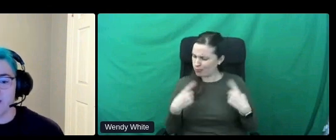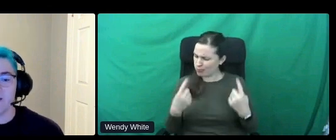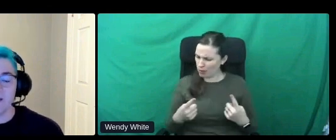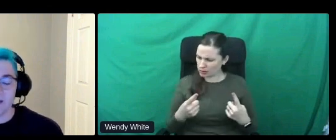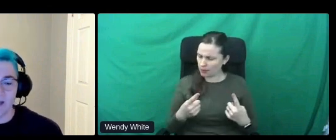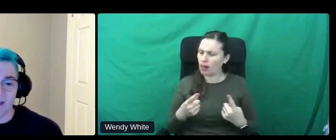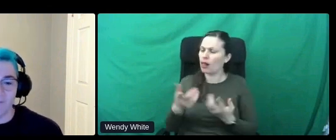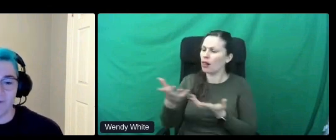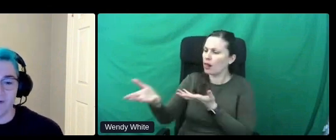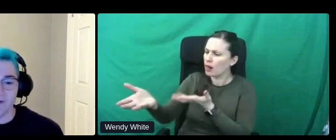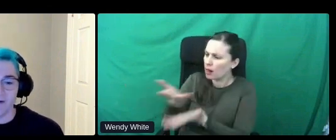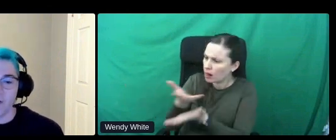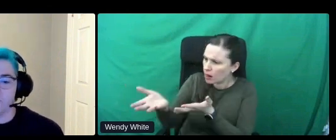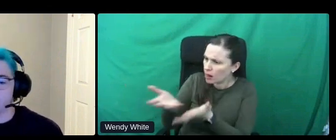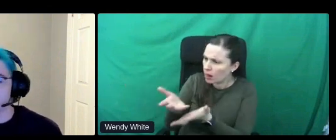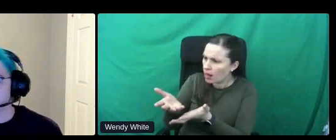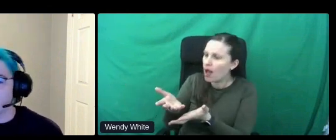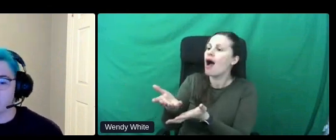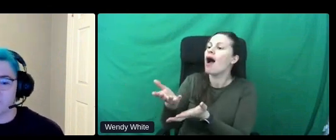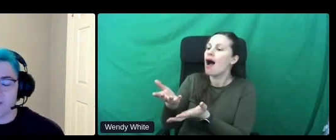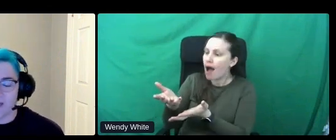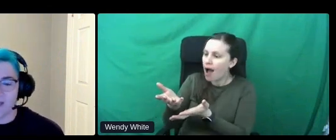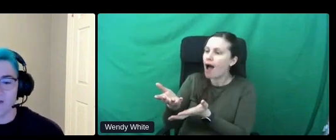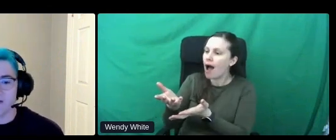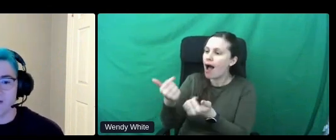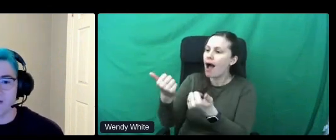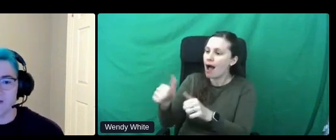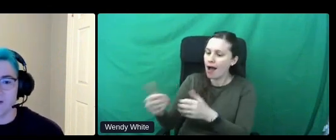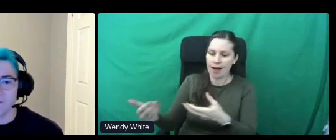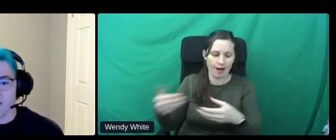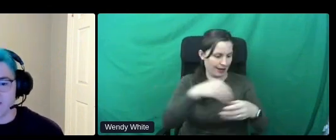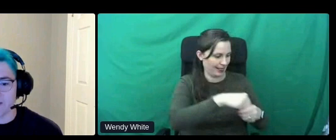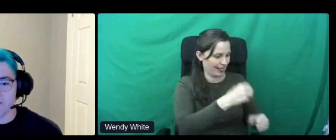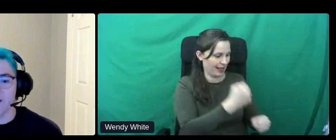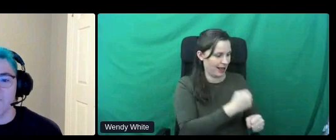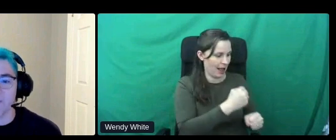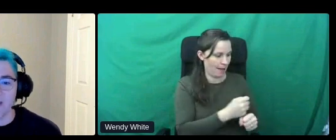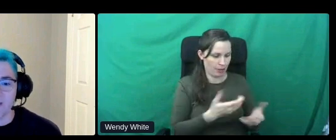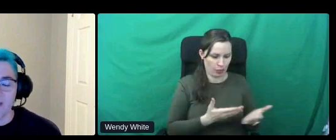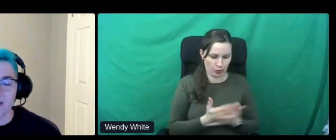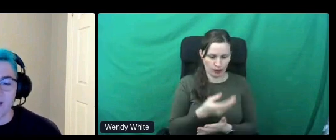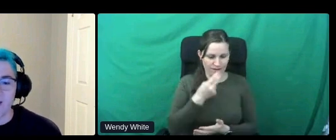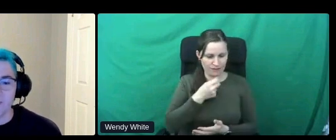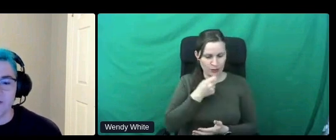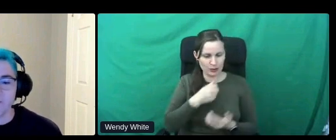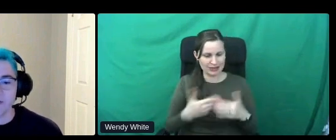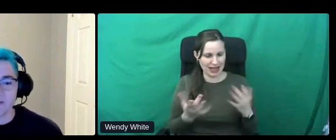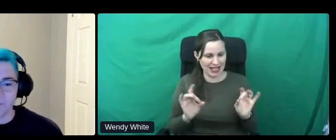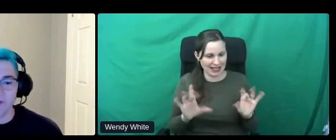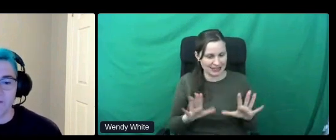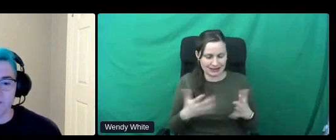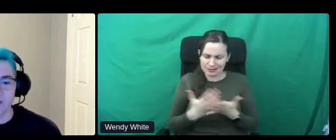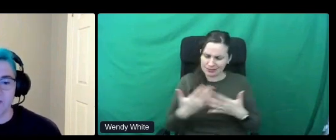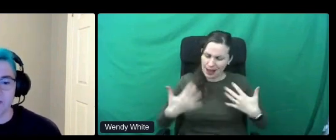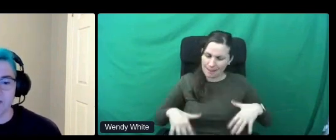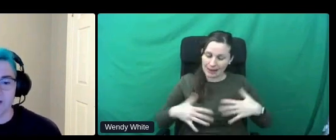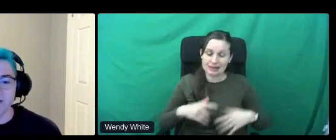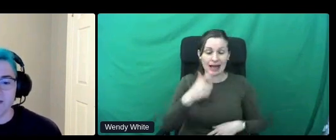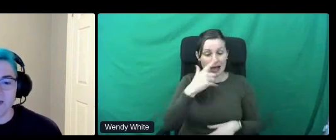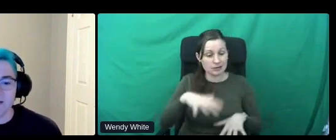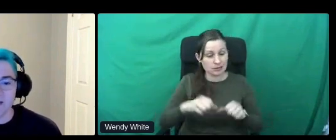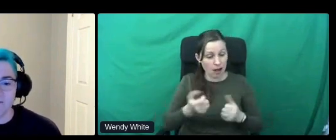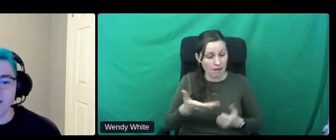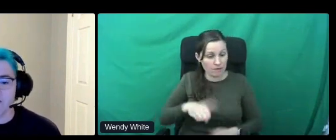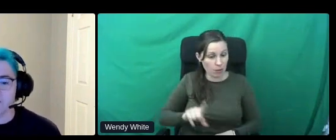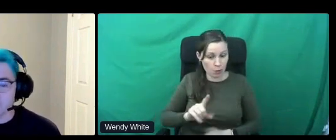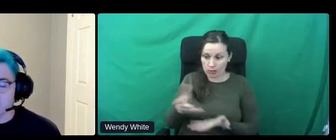was in the game over just a couple of days is amazing. And that can happen just with a simple conversation. It doesn't